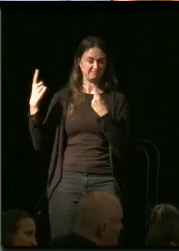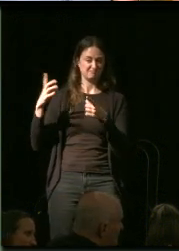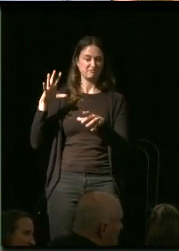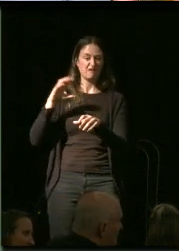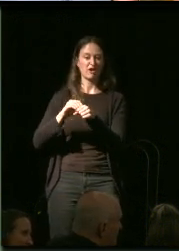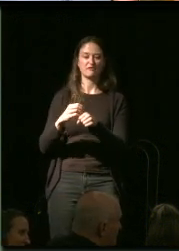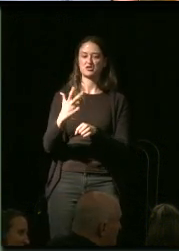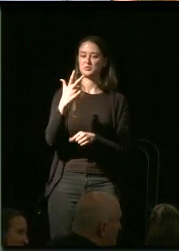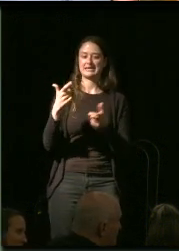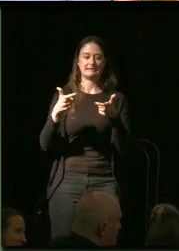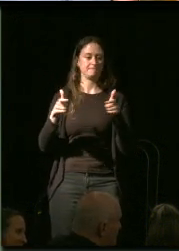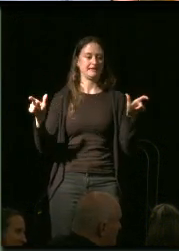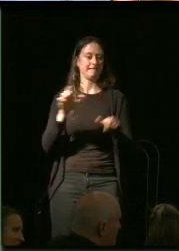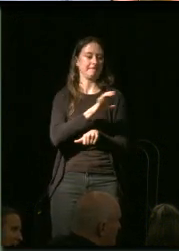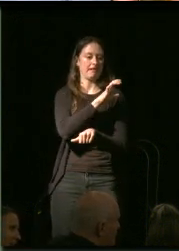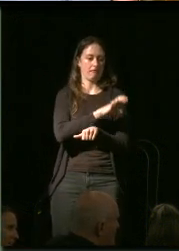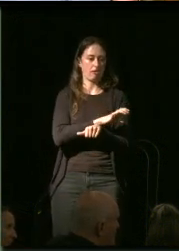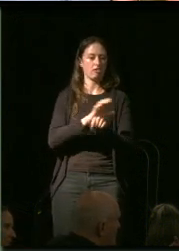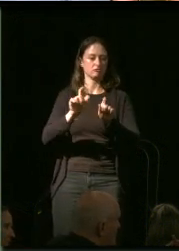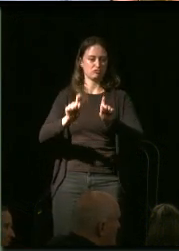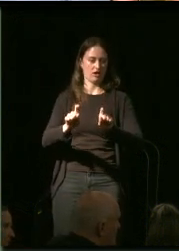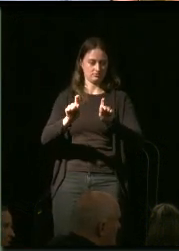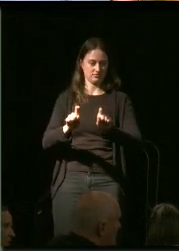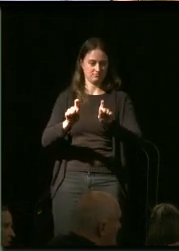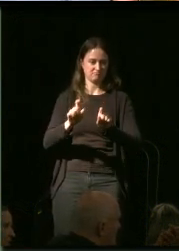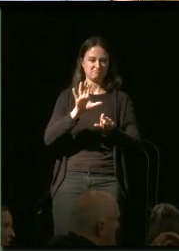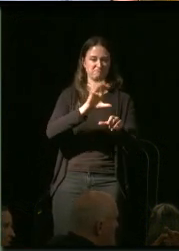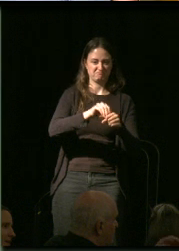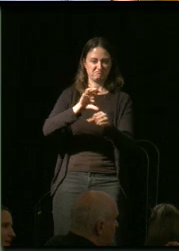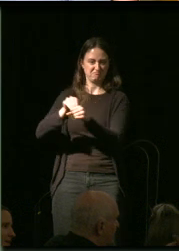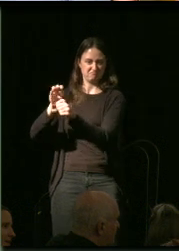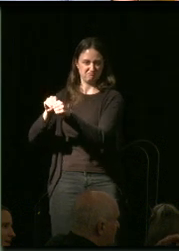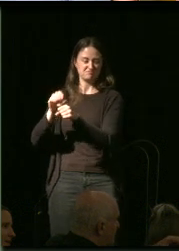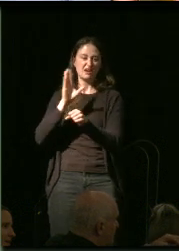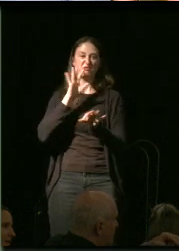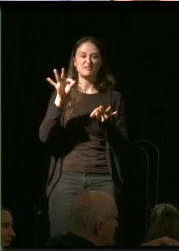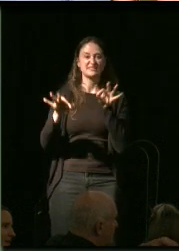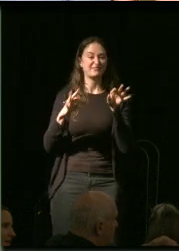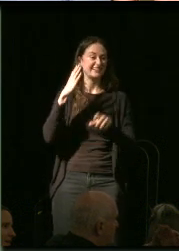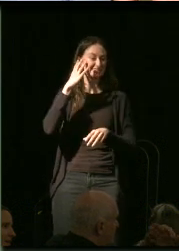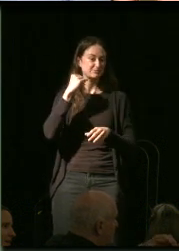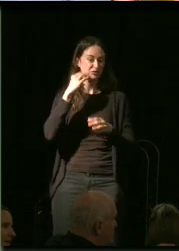major clinical trials that we will talk to you about today.